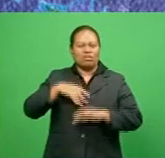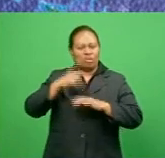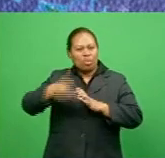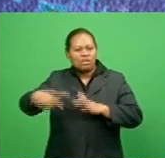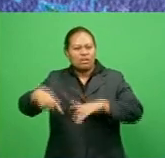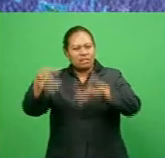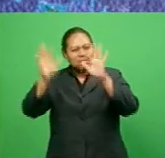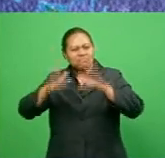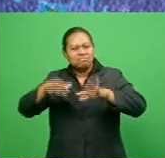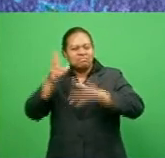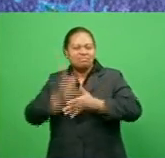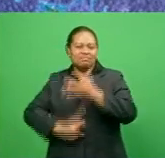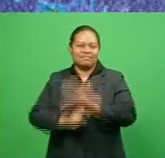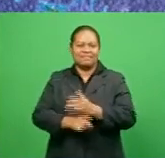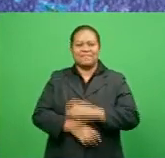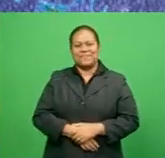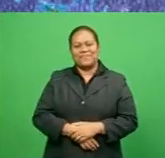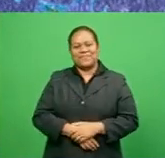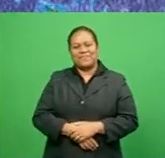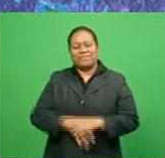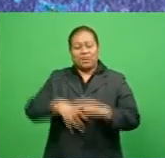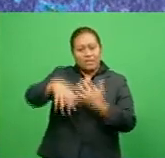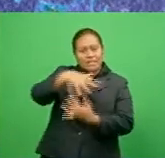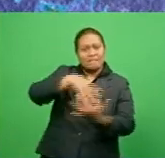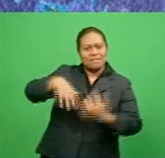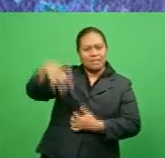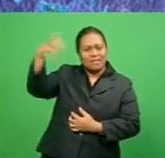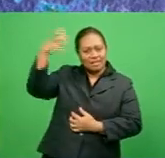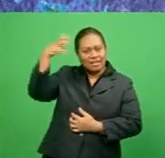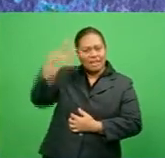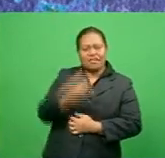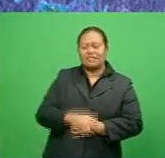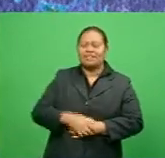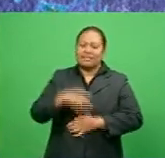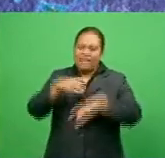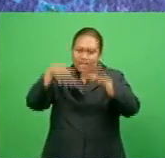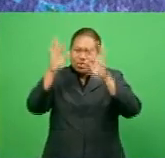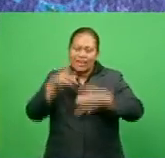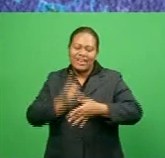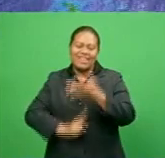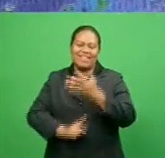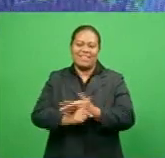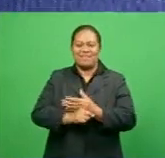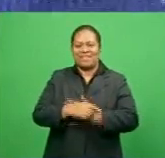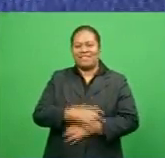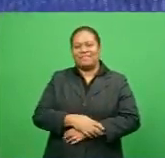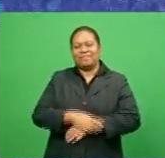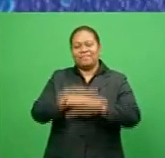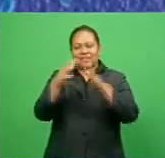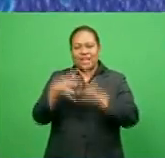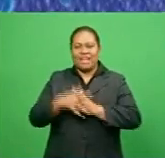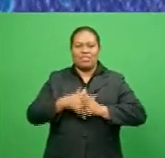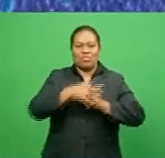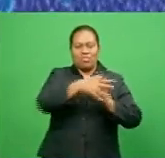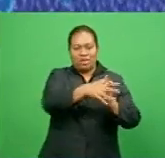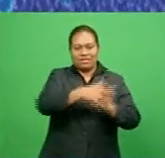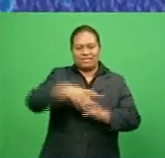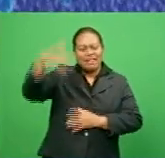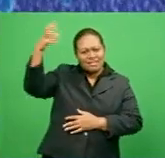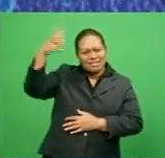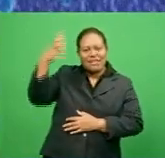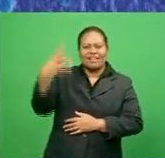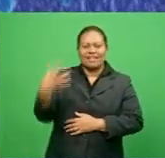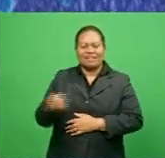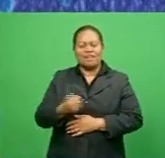we walk out the door. It was a mix of sun and showers all around the country. Now in the west, sunshine returned. It